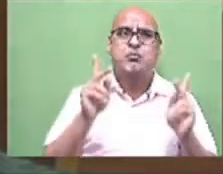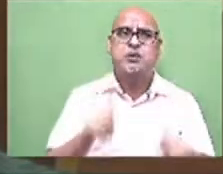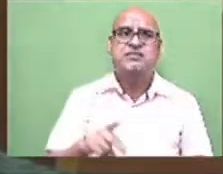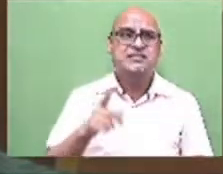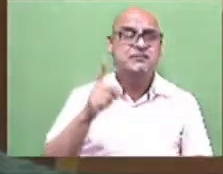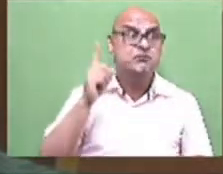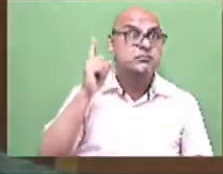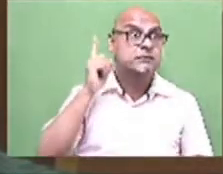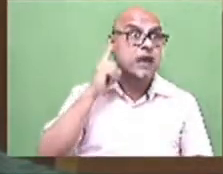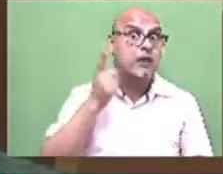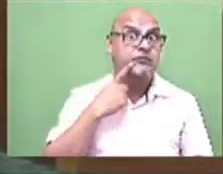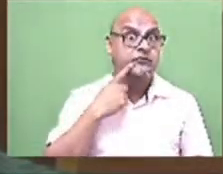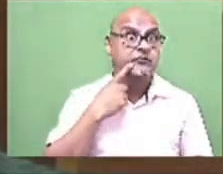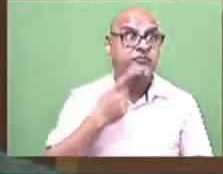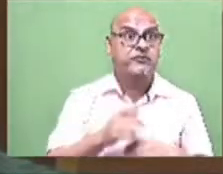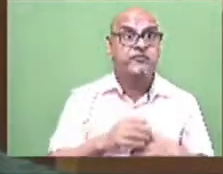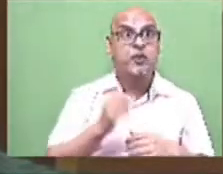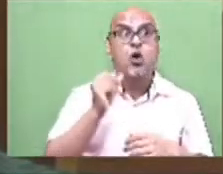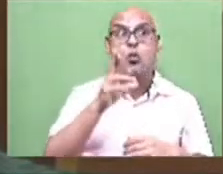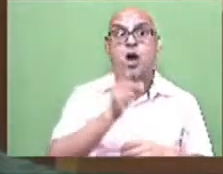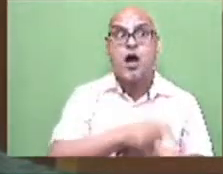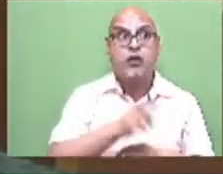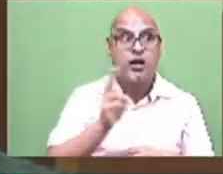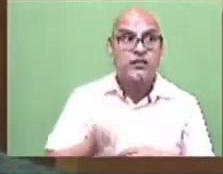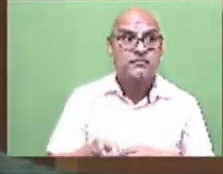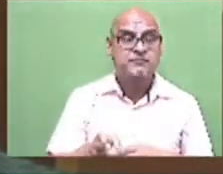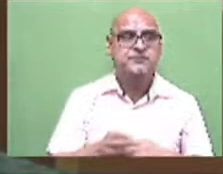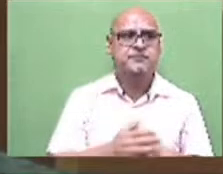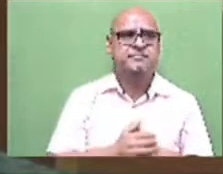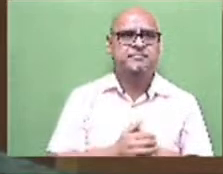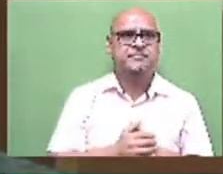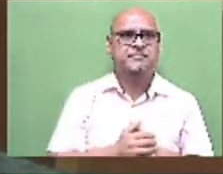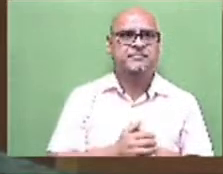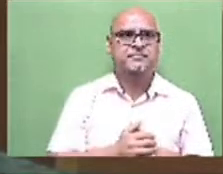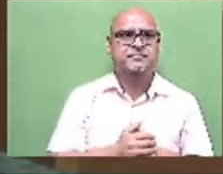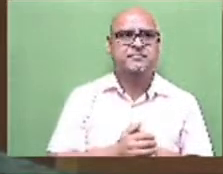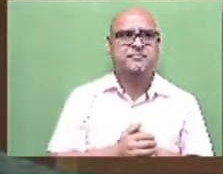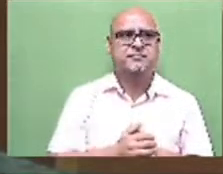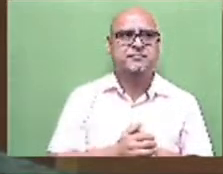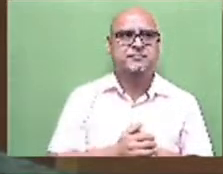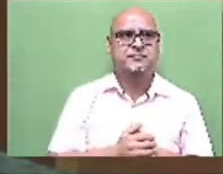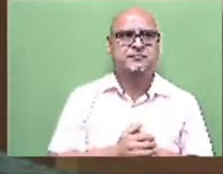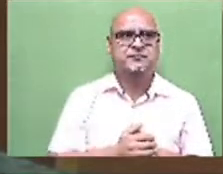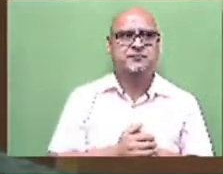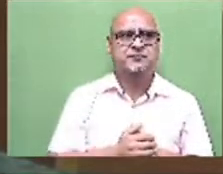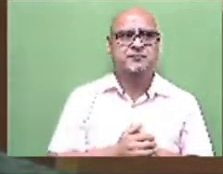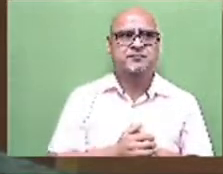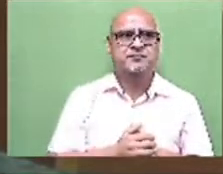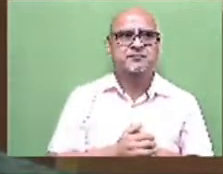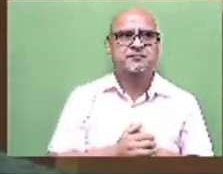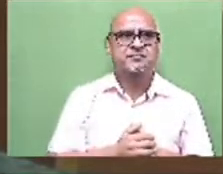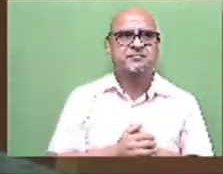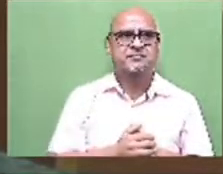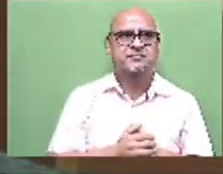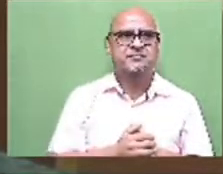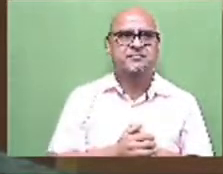normally they would, you're looking at the sign language, so we have to make, provisions for them.